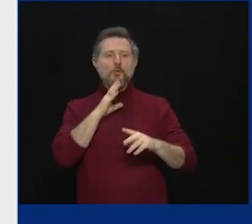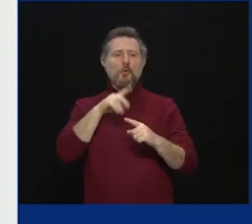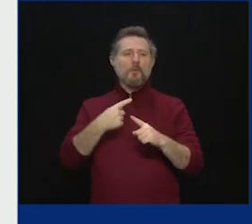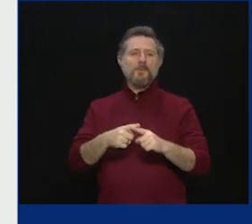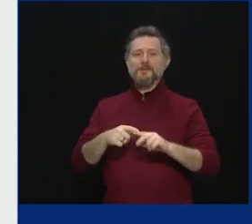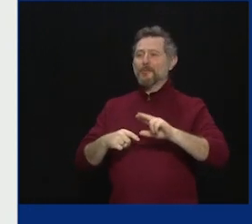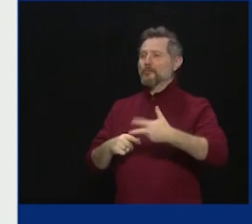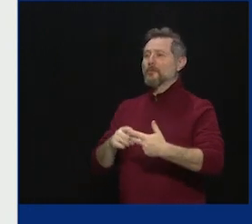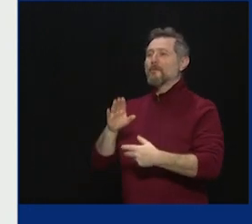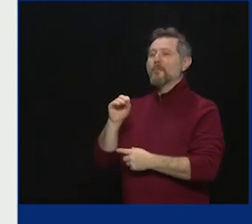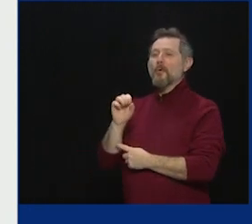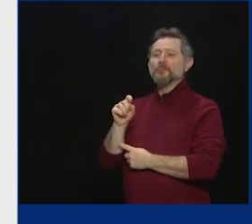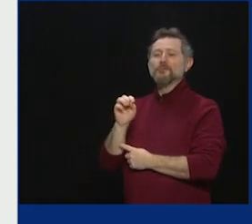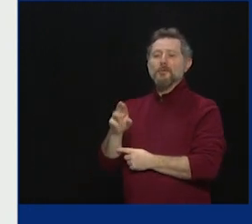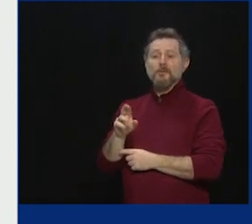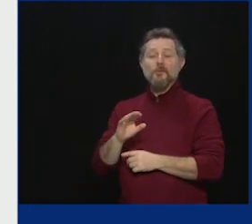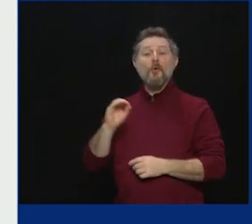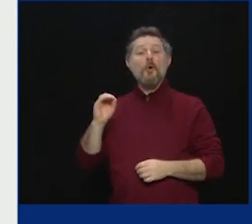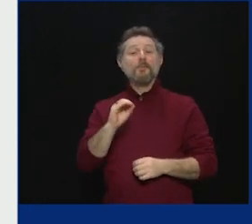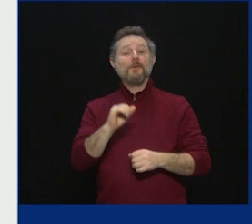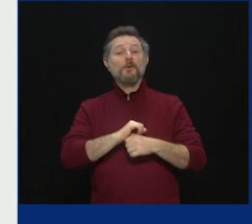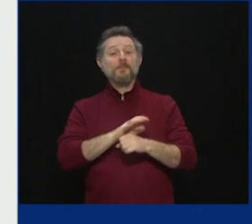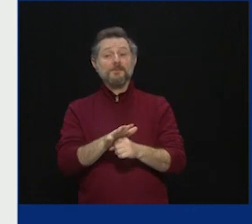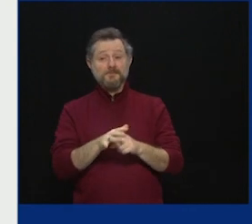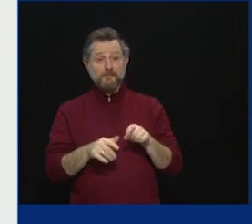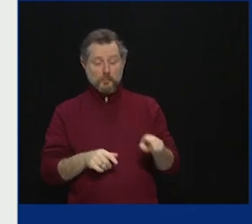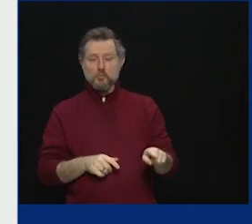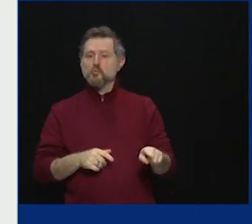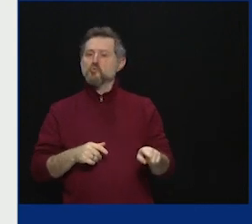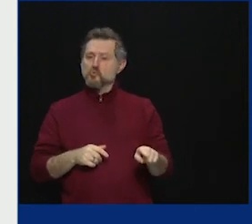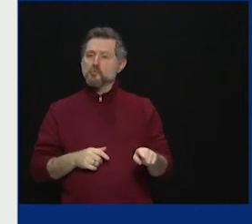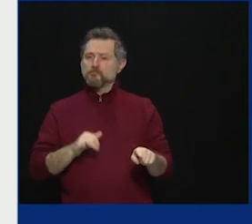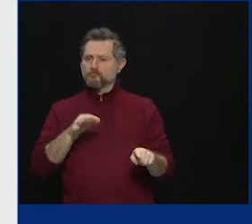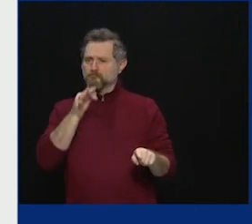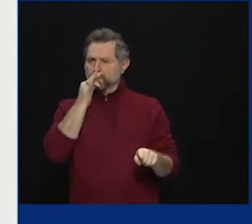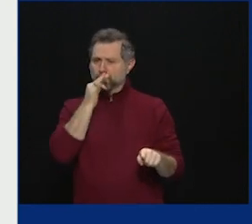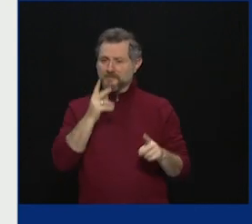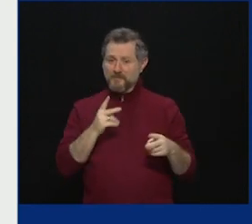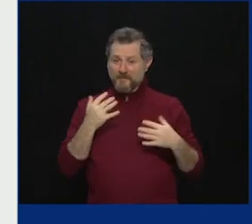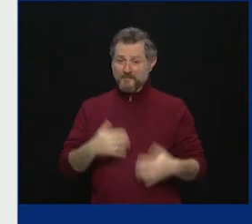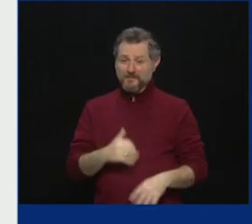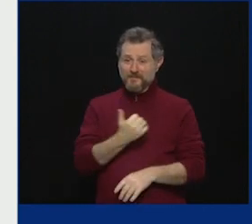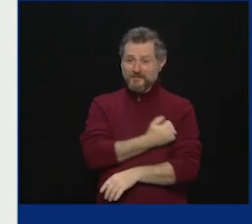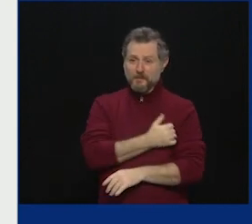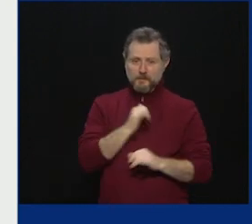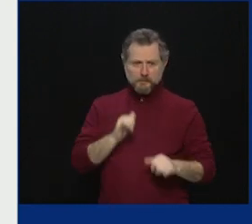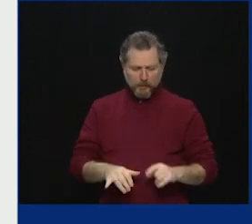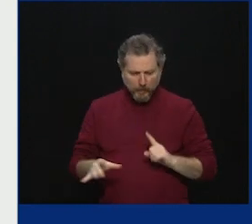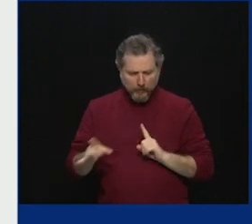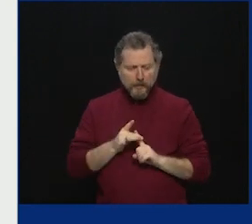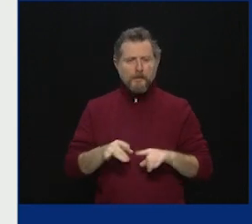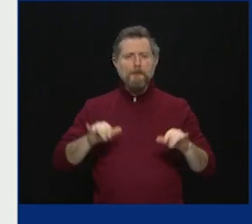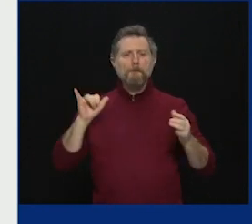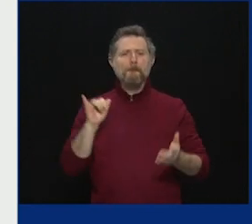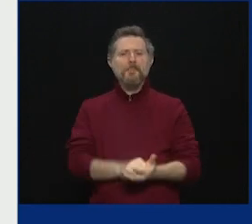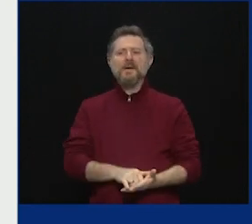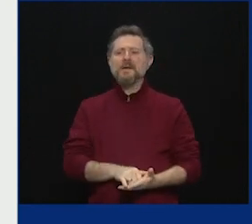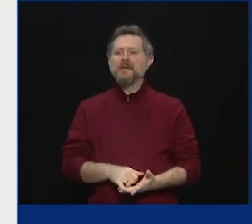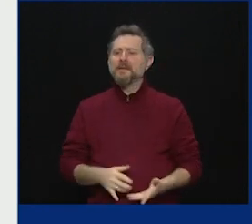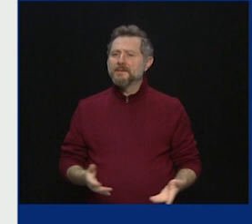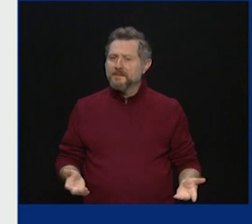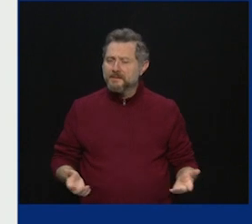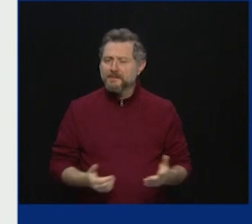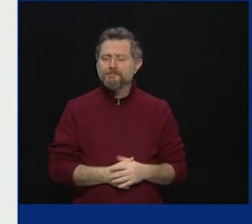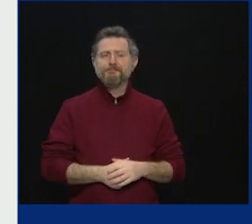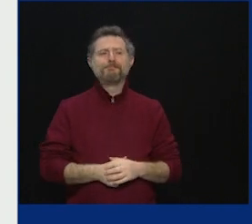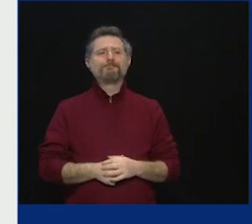variant, Omicron, it has some breakthrough situations with respect to people may have been vaccinated. Certainly even one dose is not give you the protection you